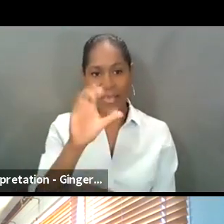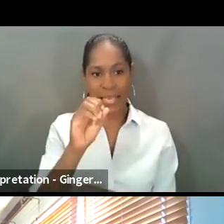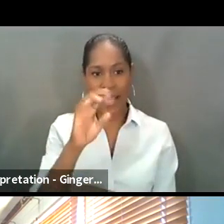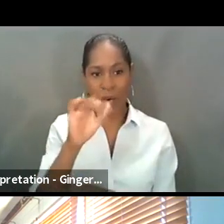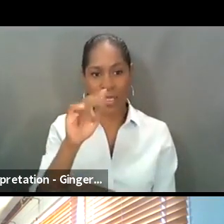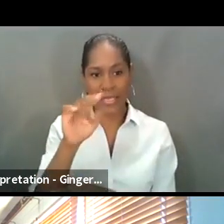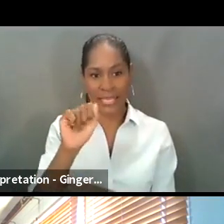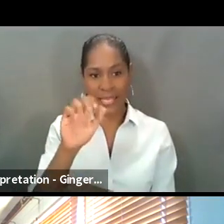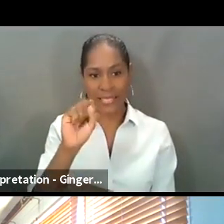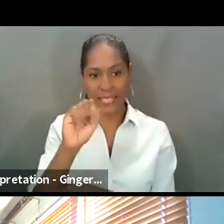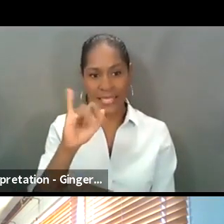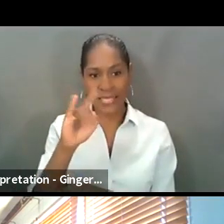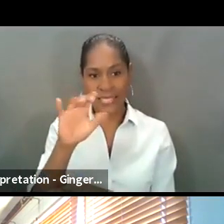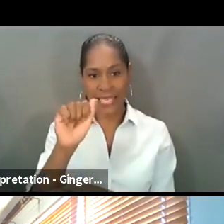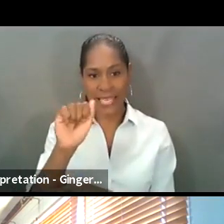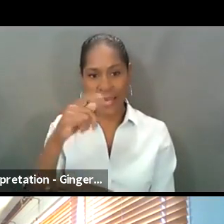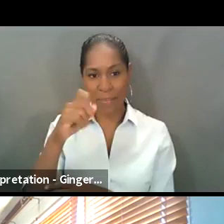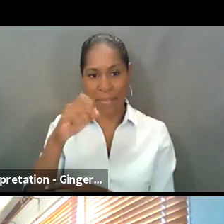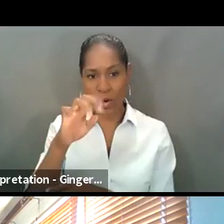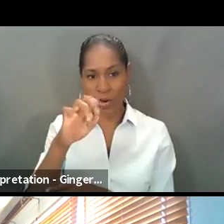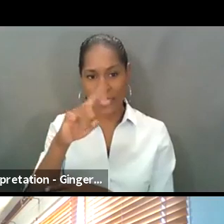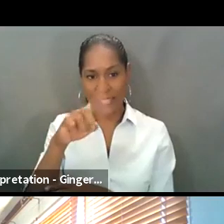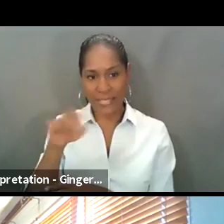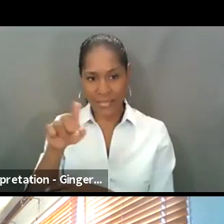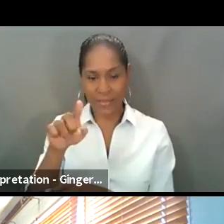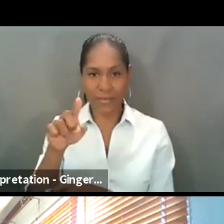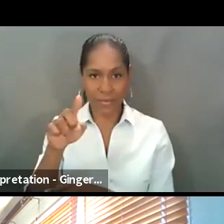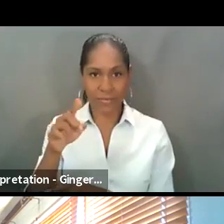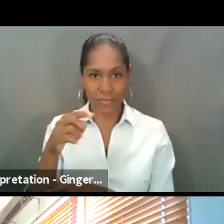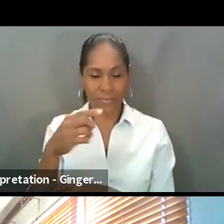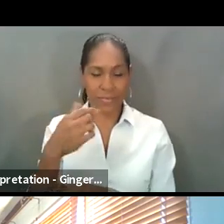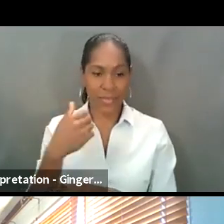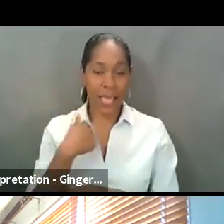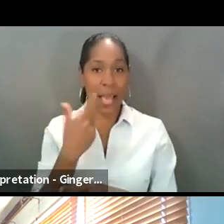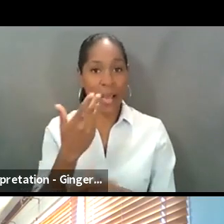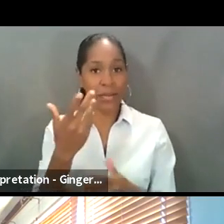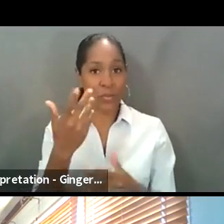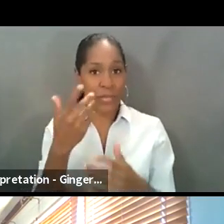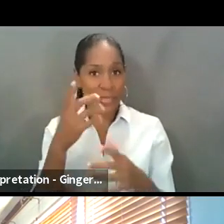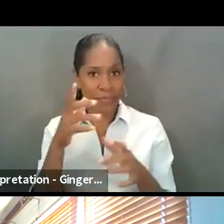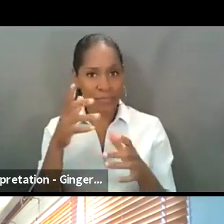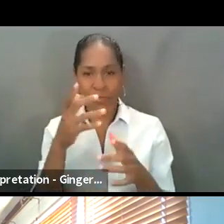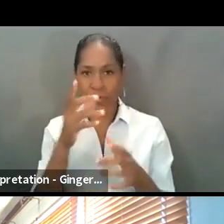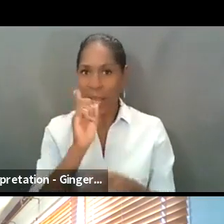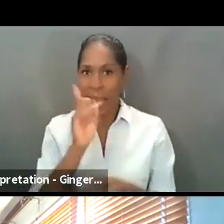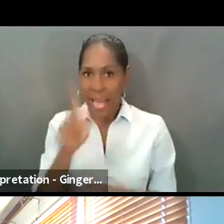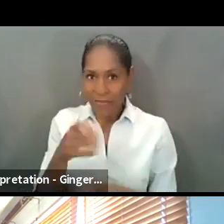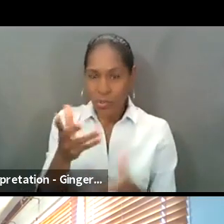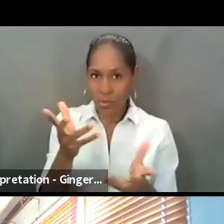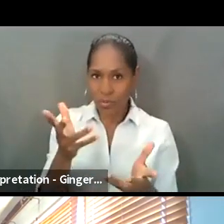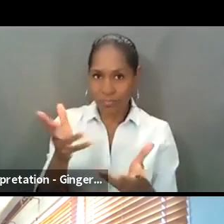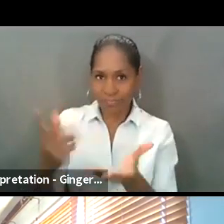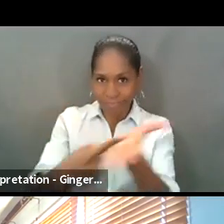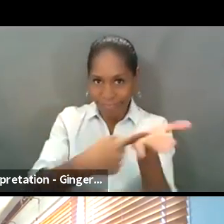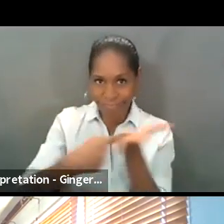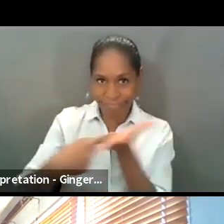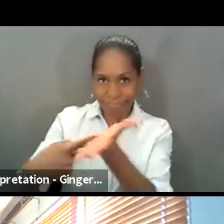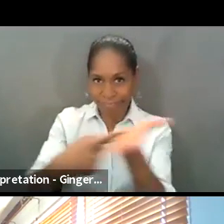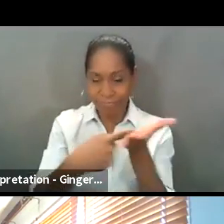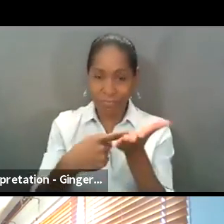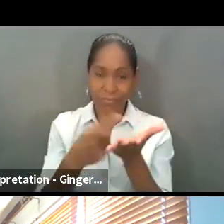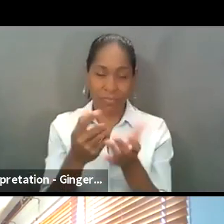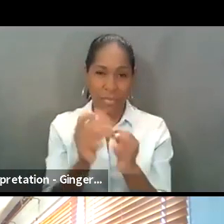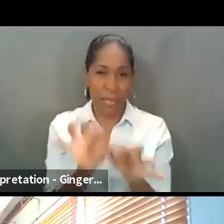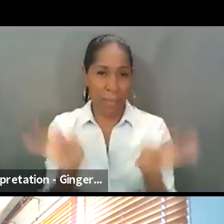and Community Outreach Coordinator for the Buncombe County Sheriff's Office. As we navigate this critical conversation together, whether at